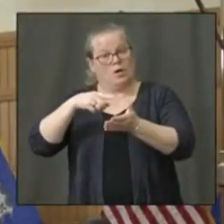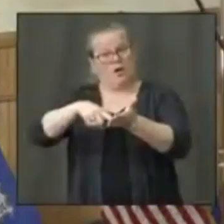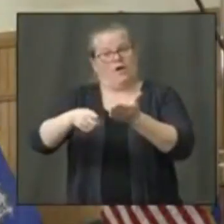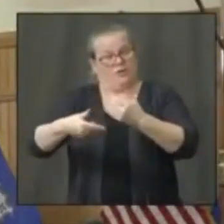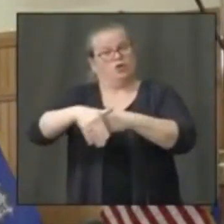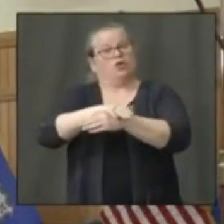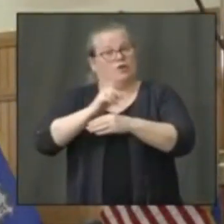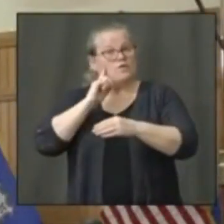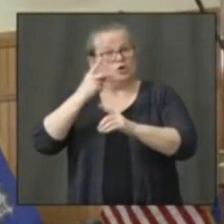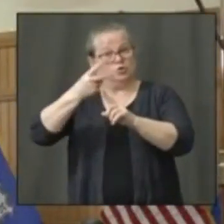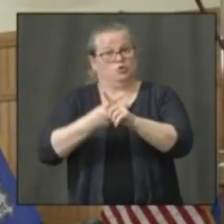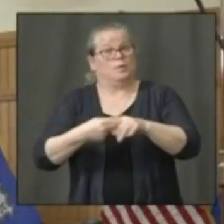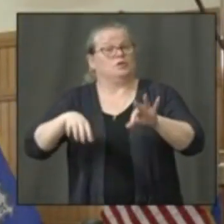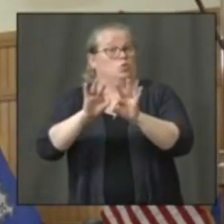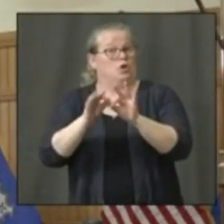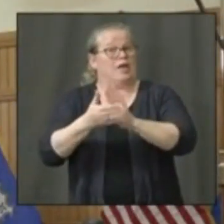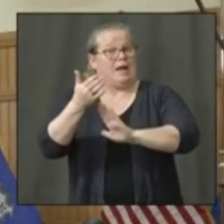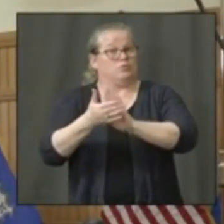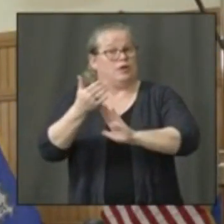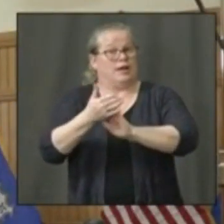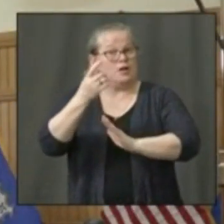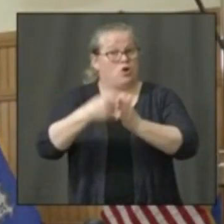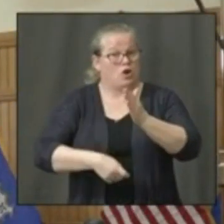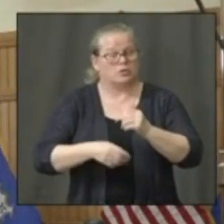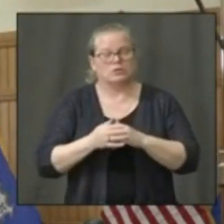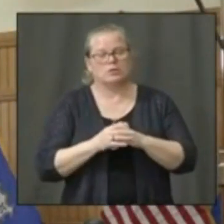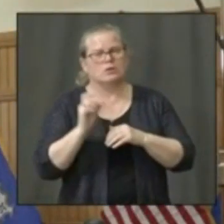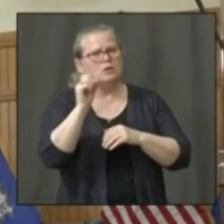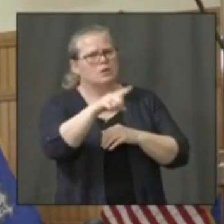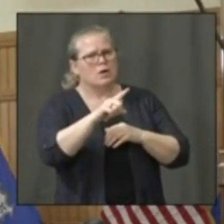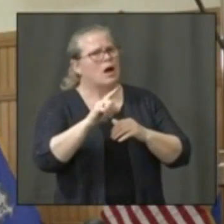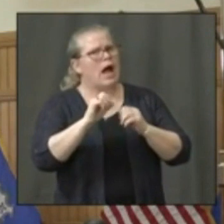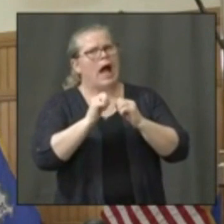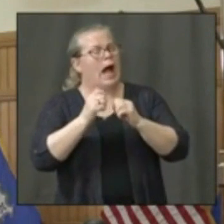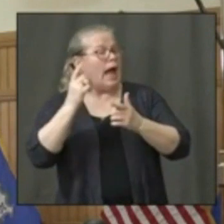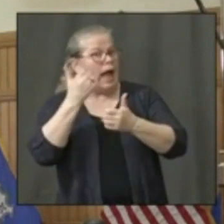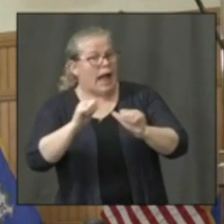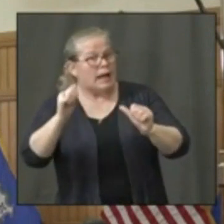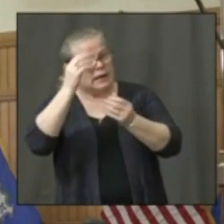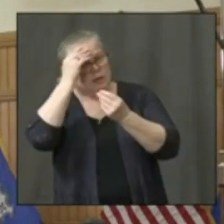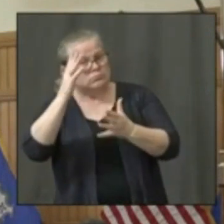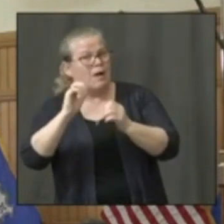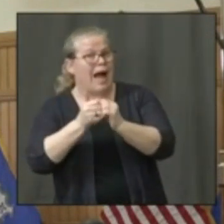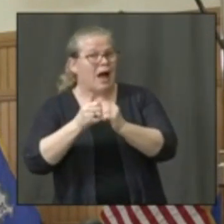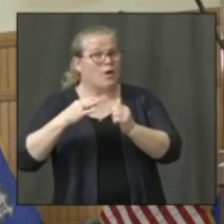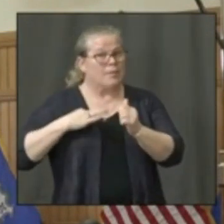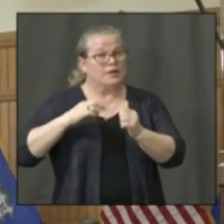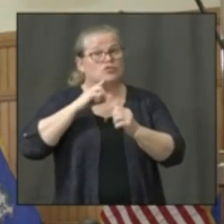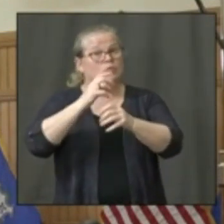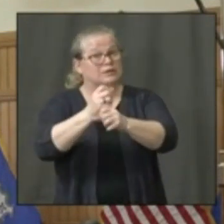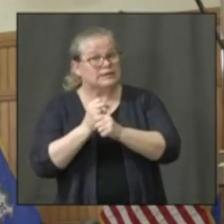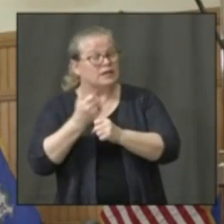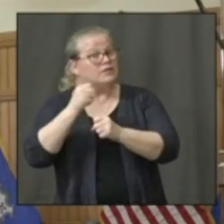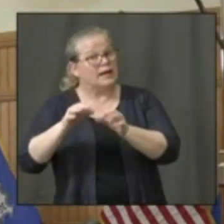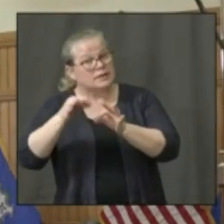And do we have any sense as to applications received or how those applications are being processed in terms of delays? You know that?